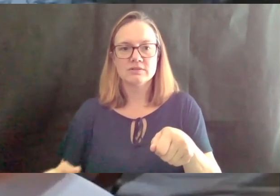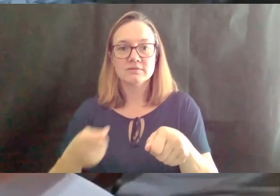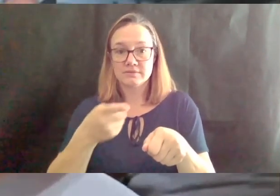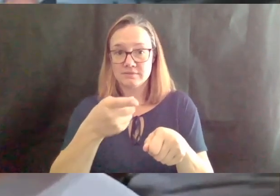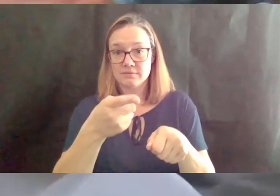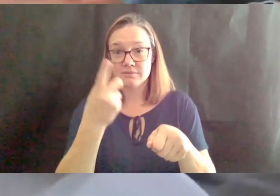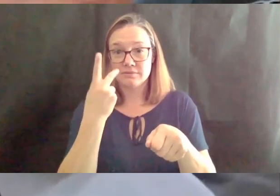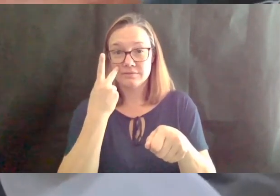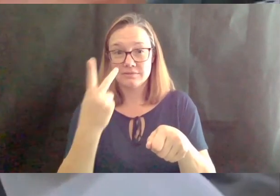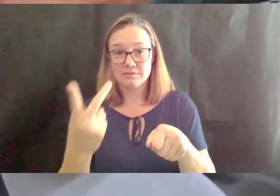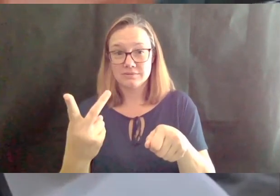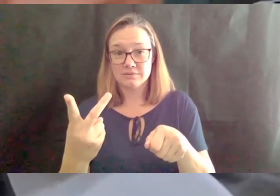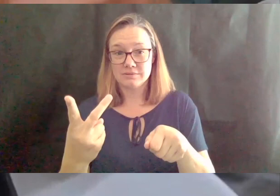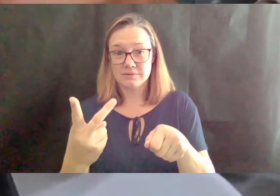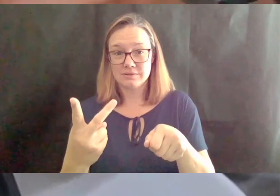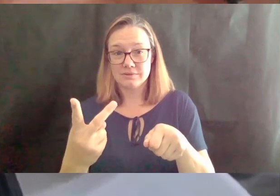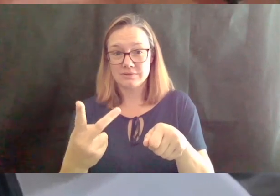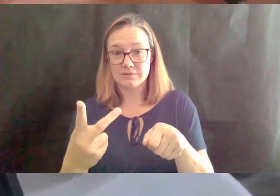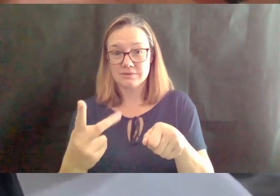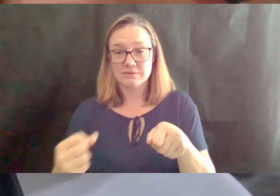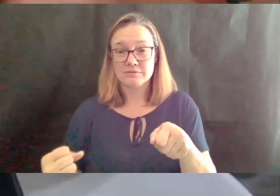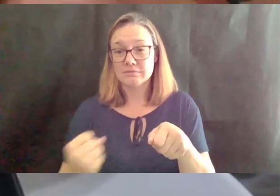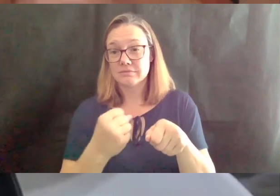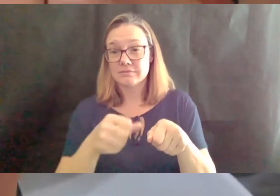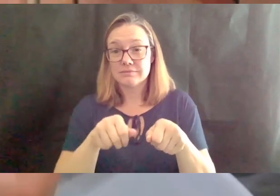want to kind of push it down